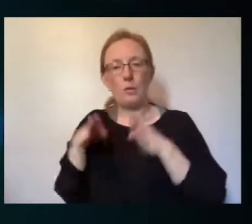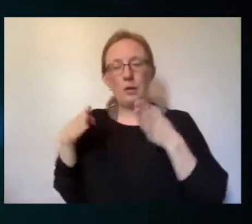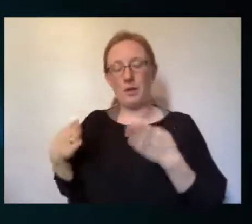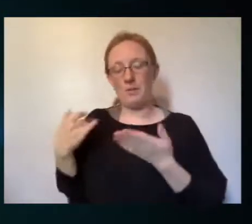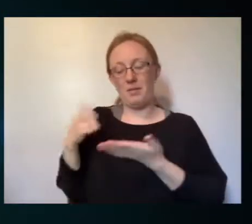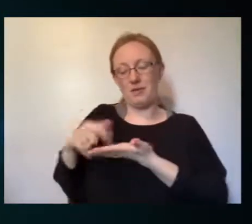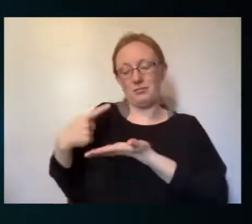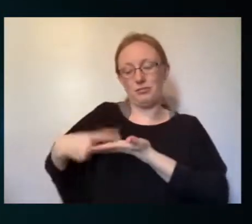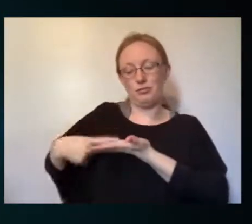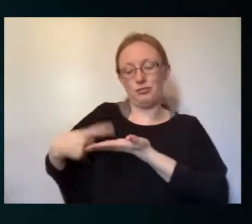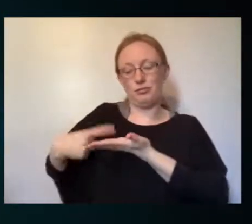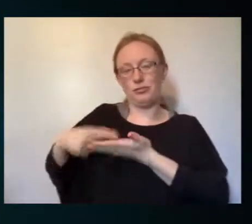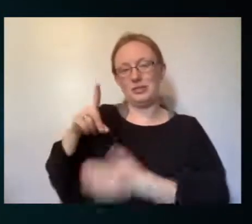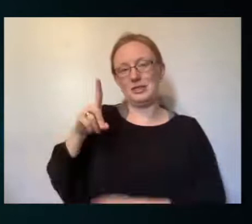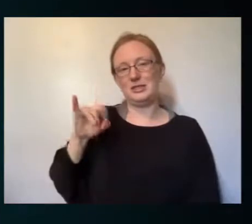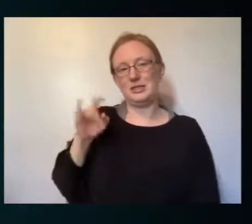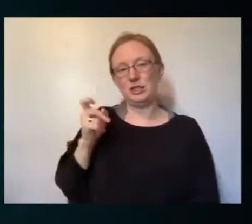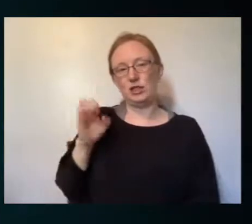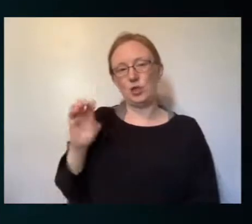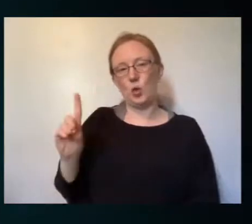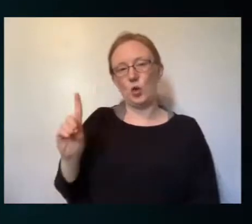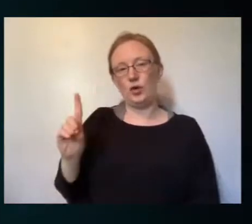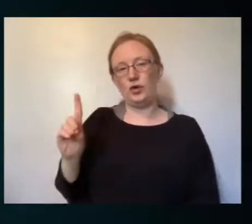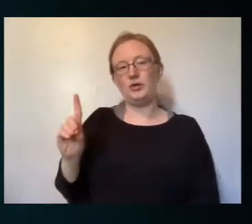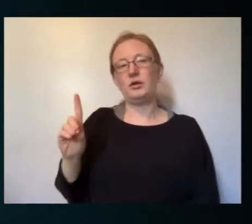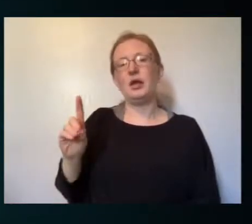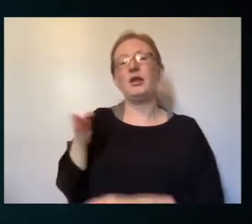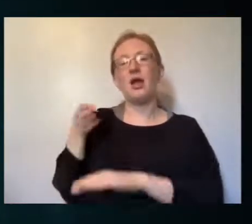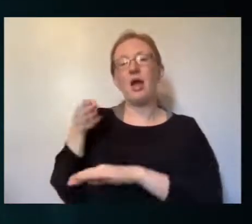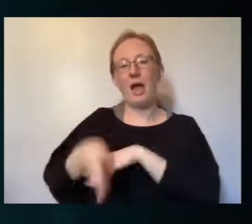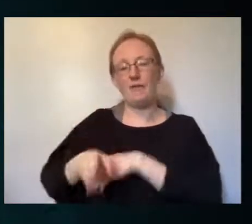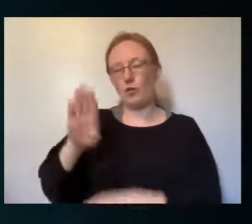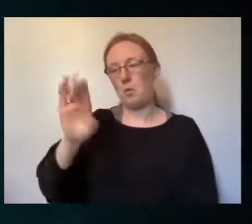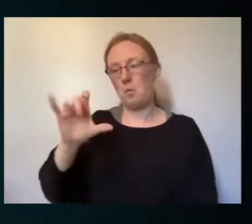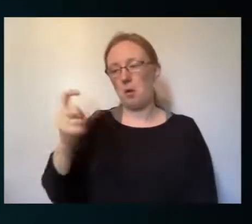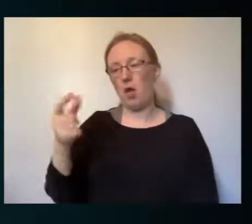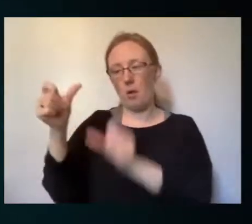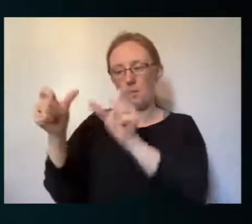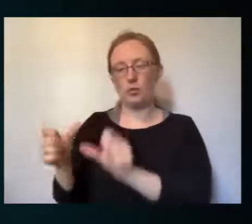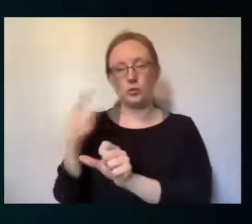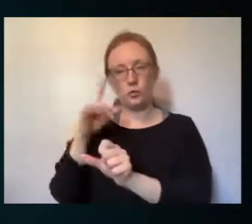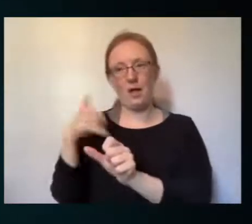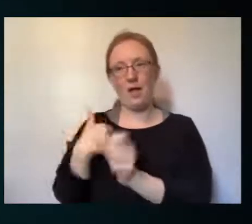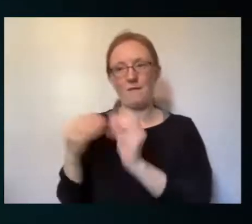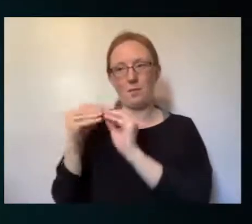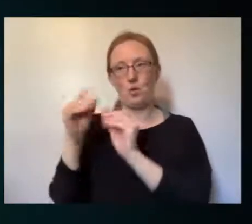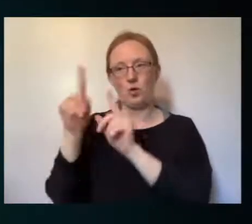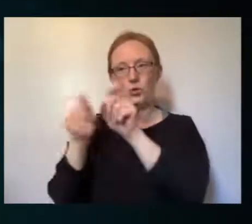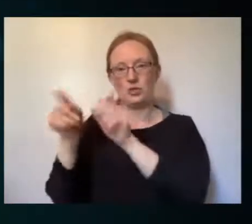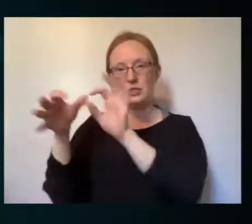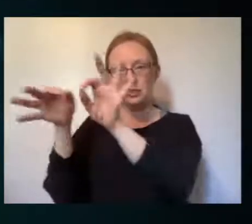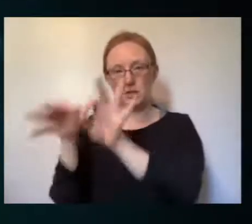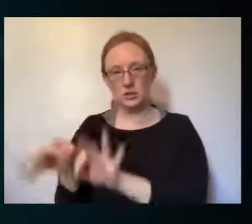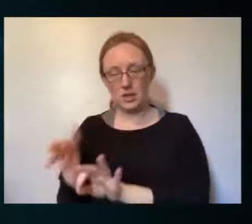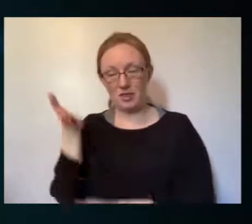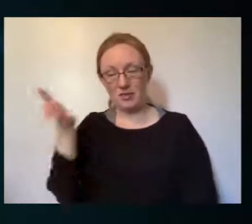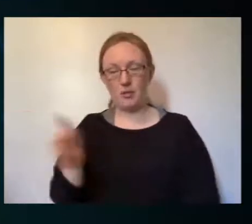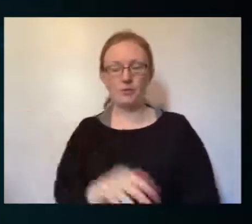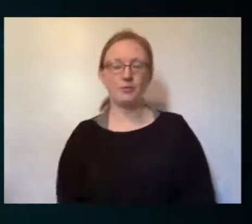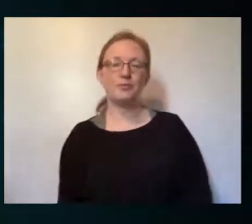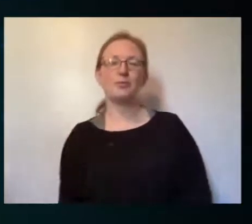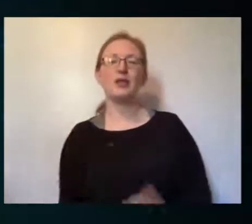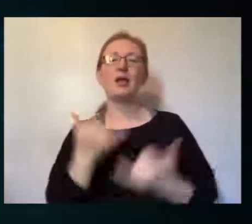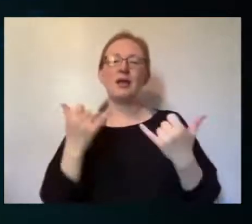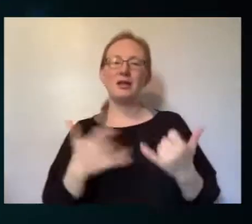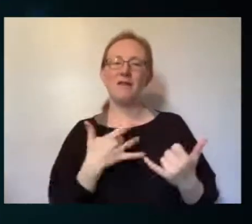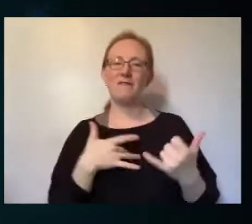Talks Discord channel and in the preceding blog post. So with that whole spiel done and said, I